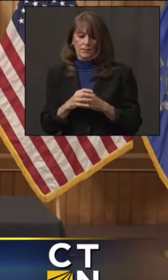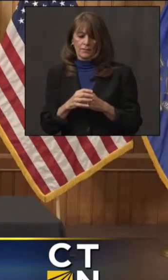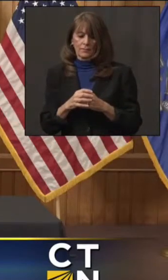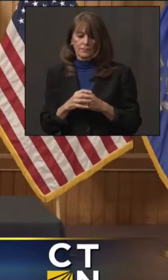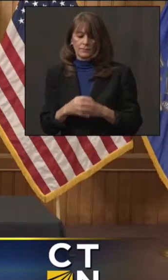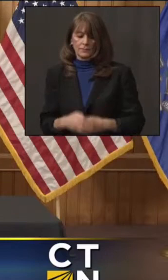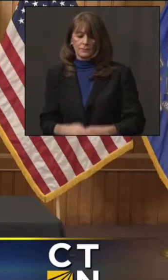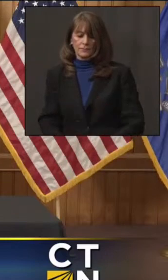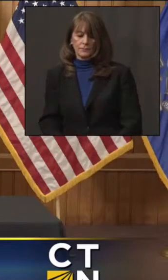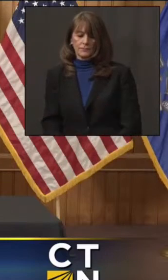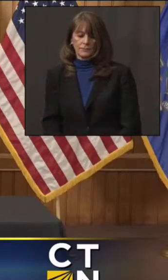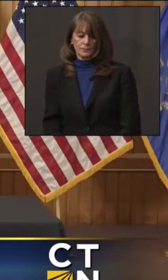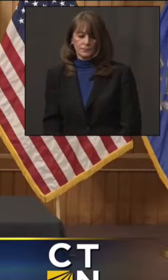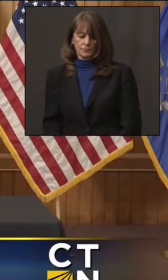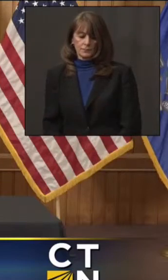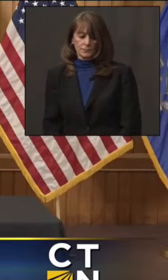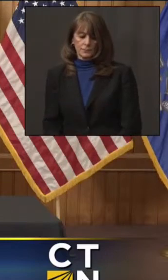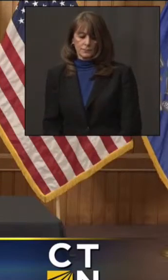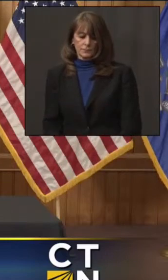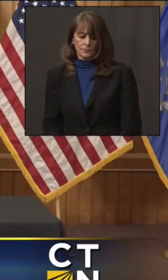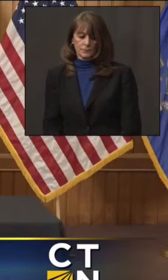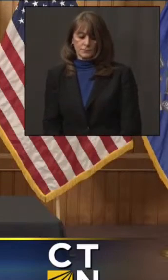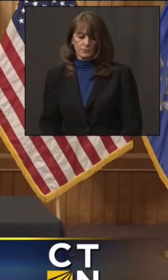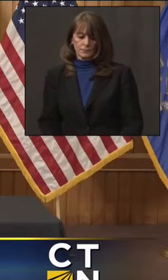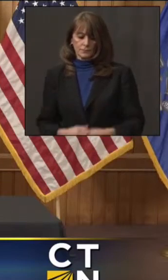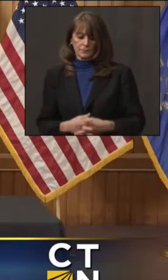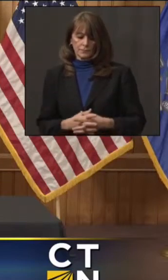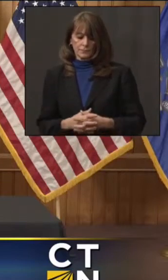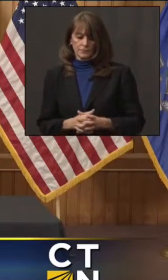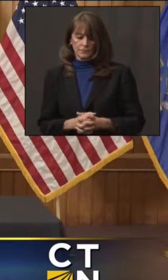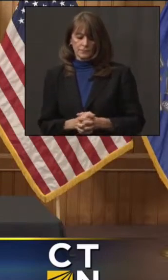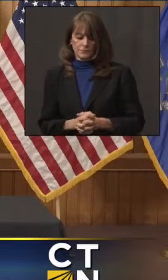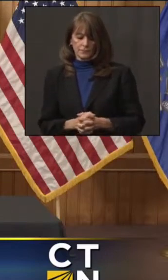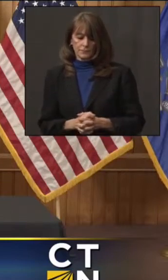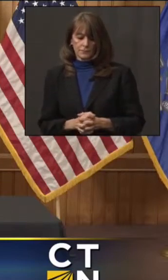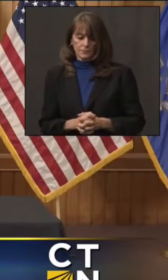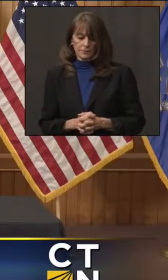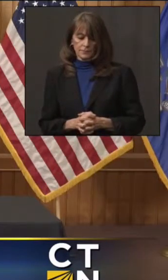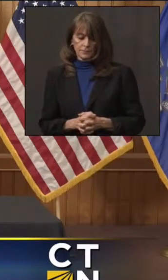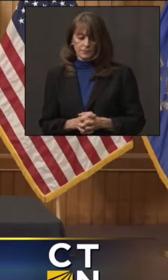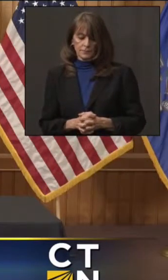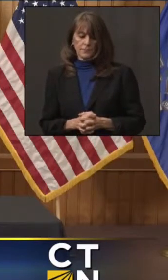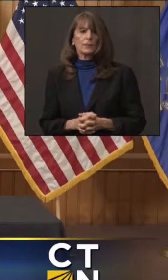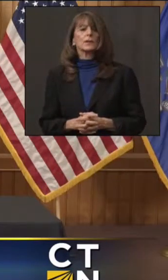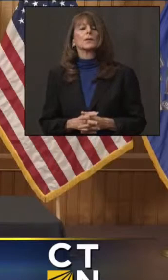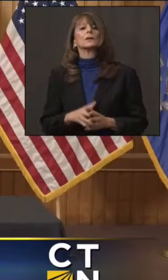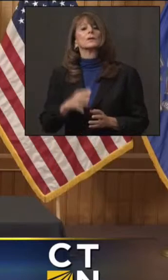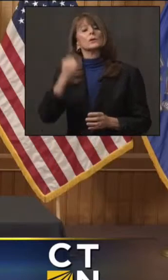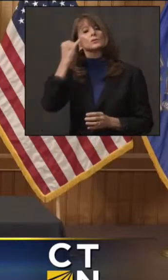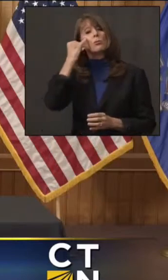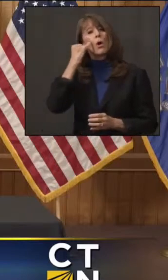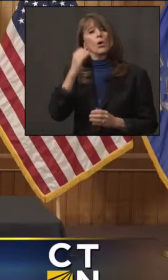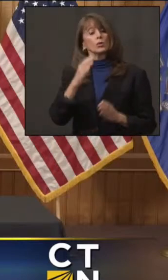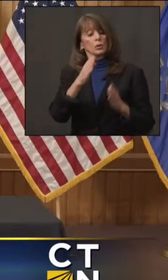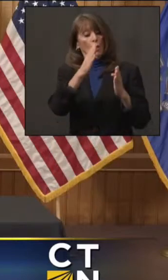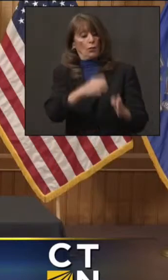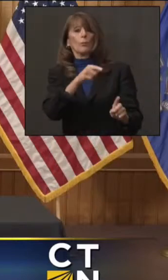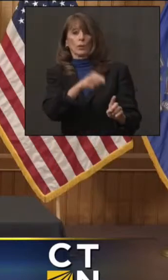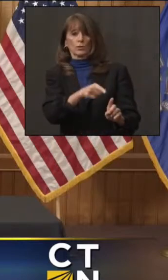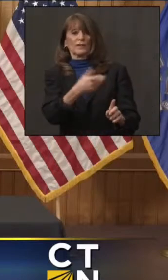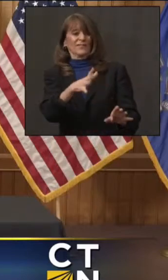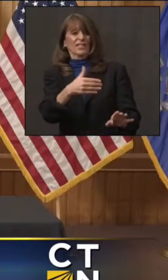consideration given to someone, whether they be a medical worker or anybody else, who's had the virus before and then recovered from